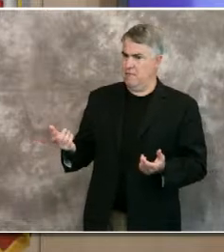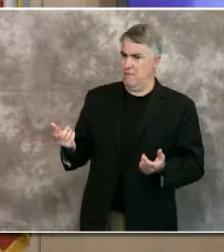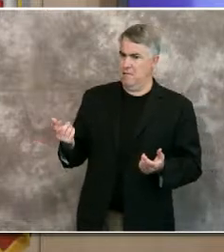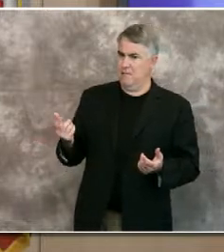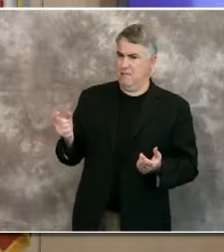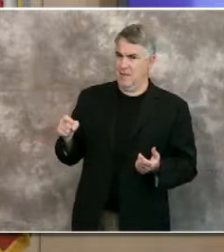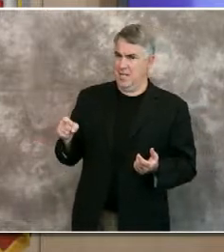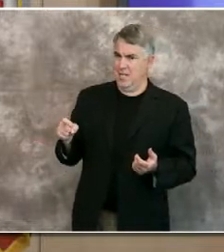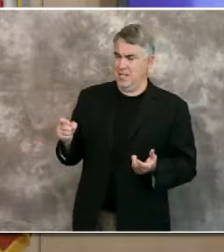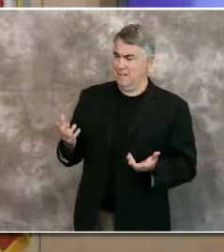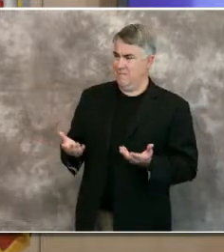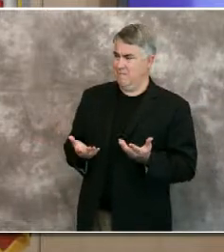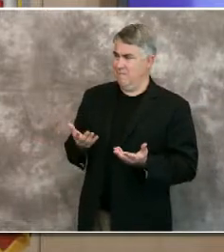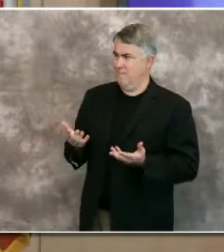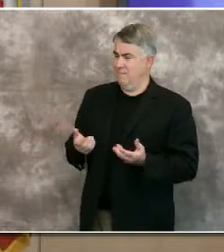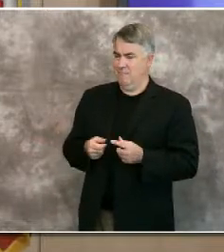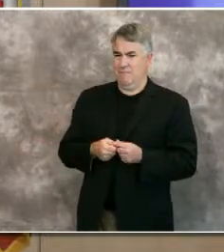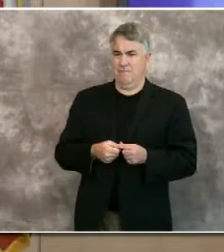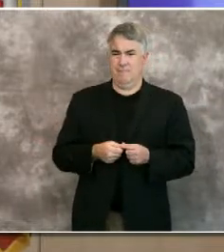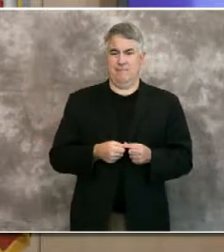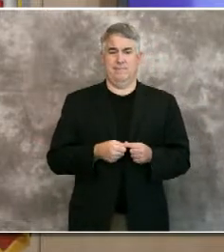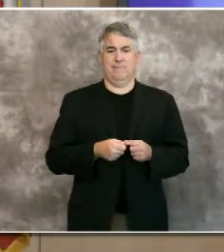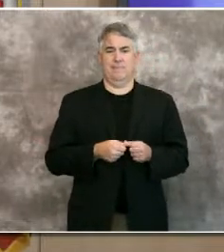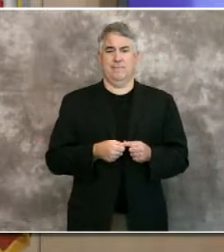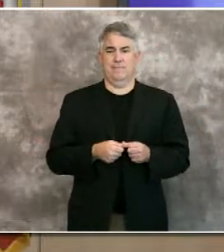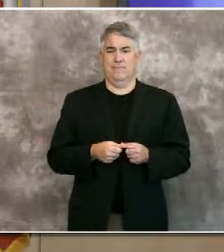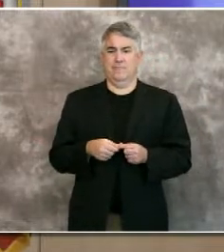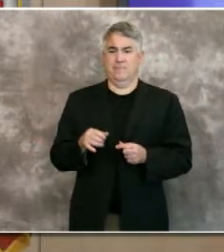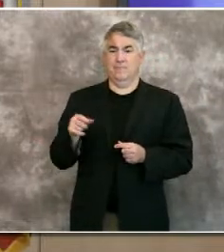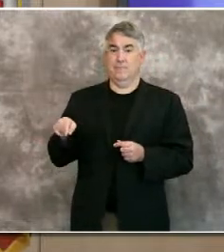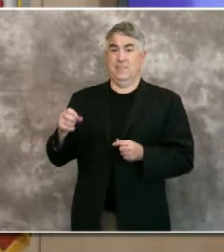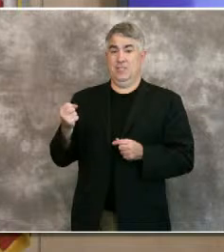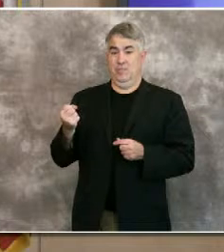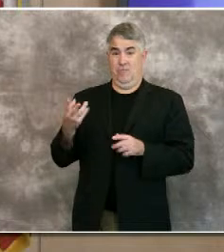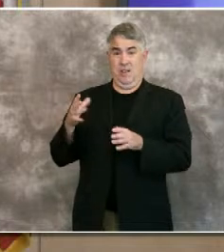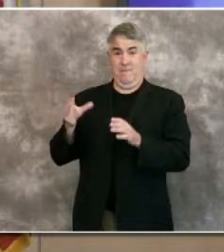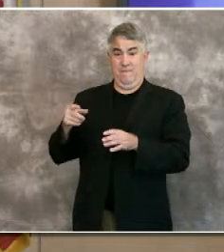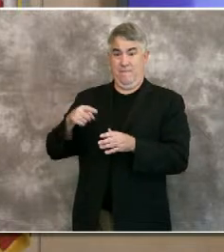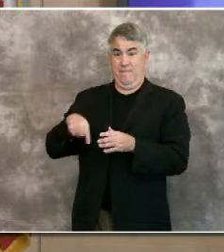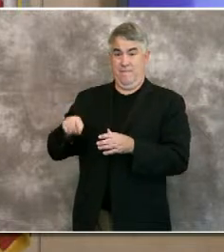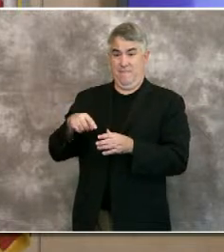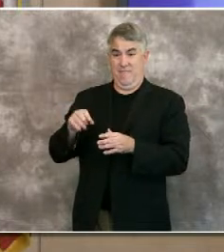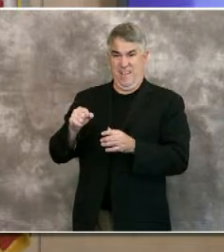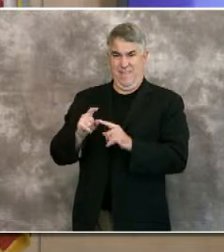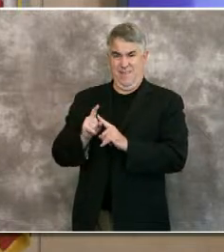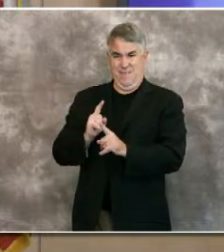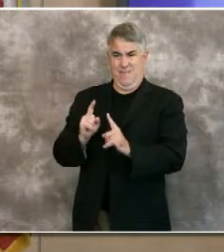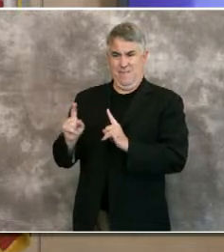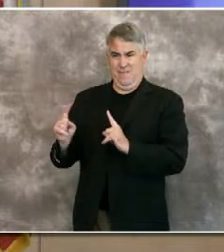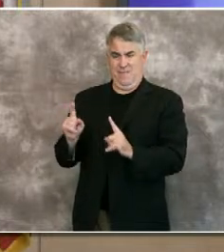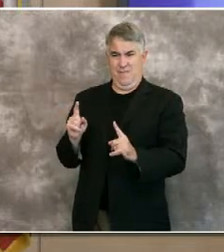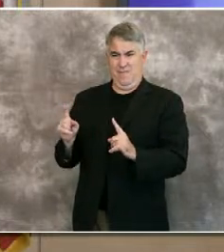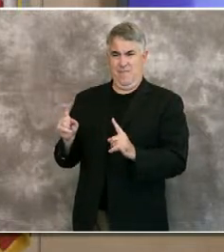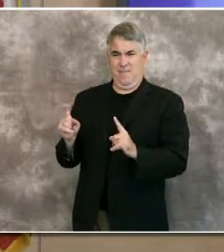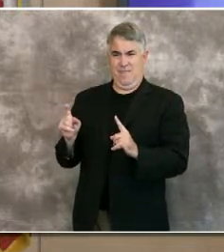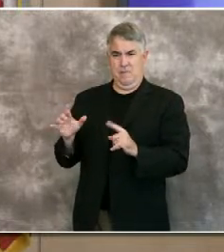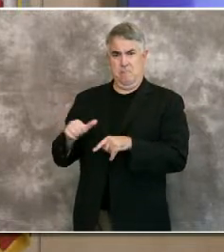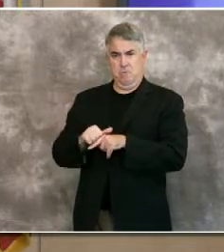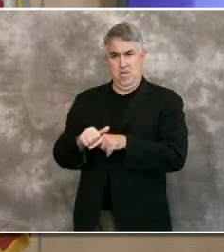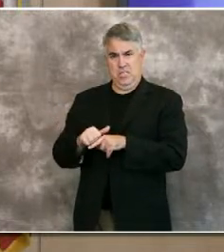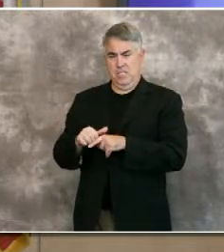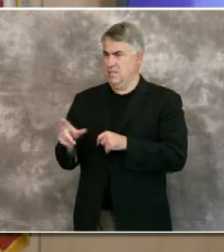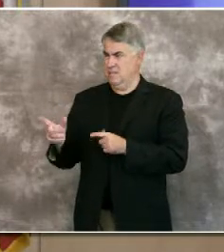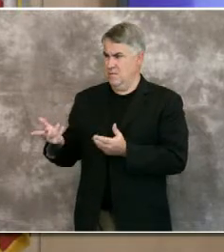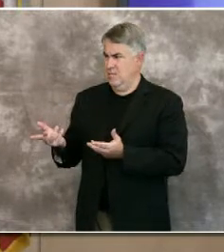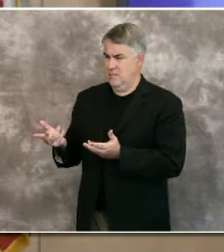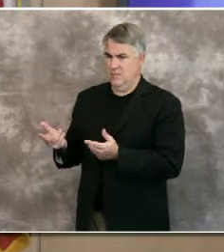or must that group of 12 remain socially distanced for the duration of their practices? We'll